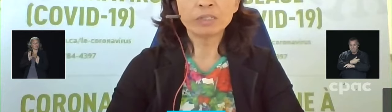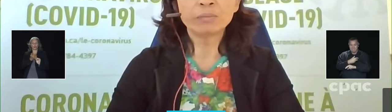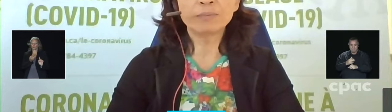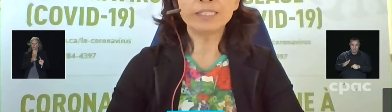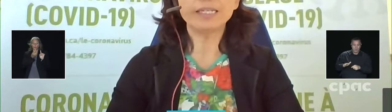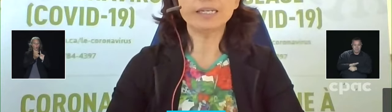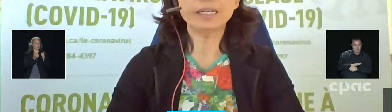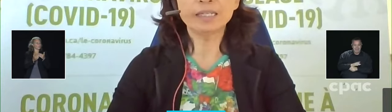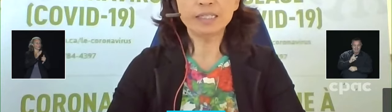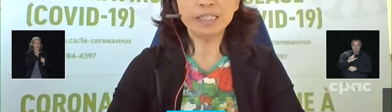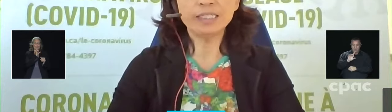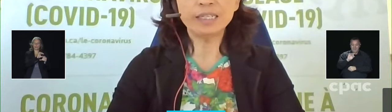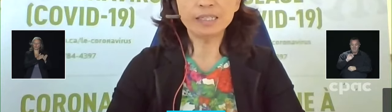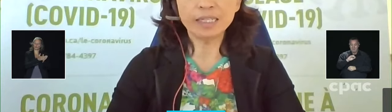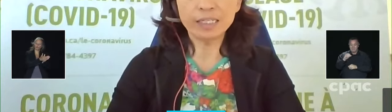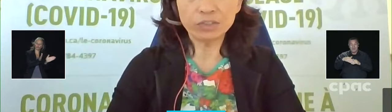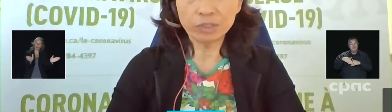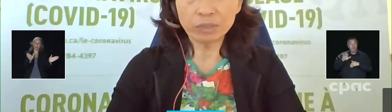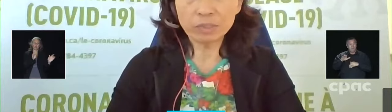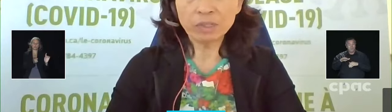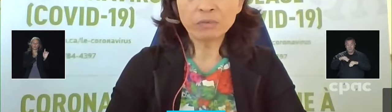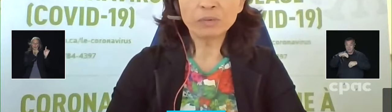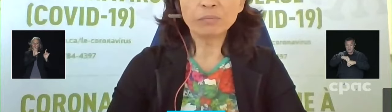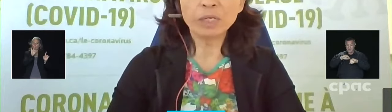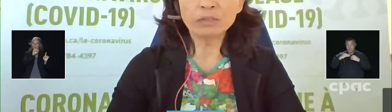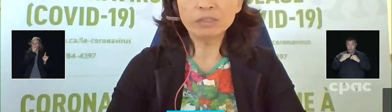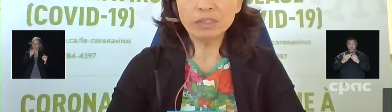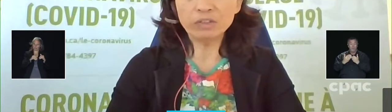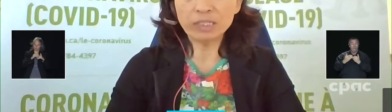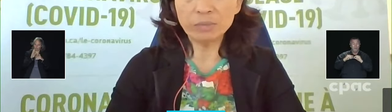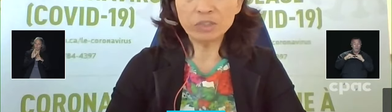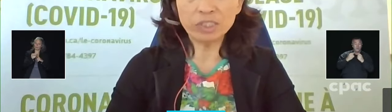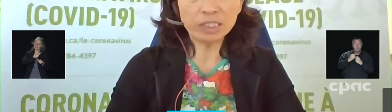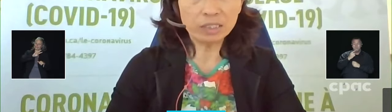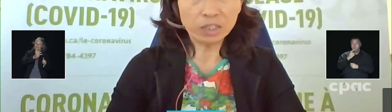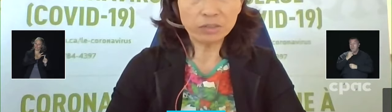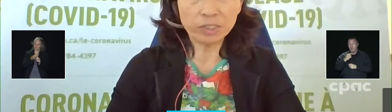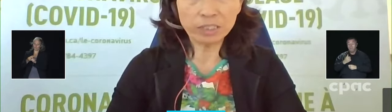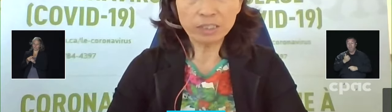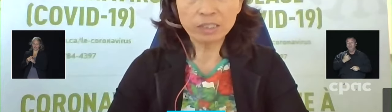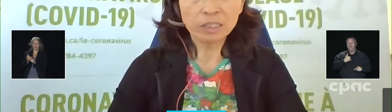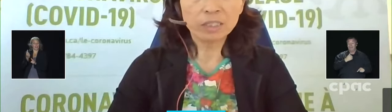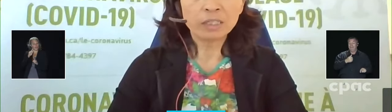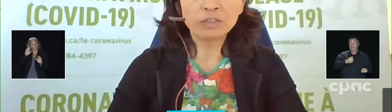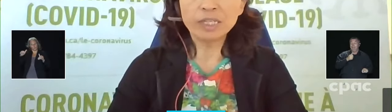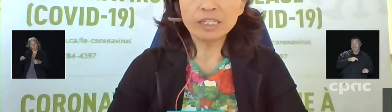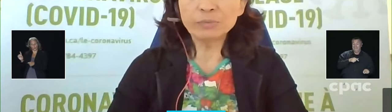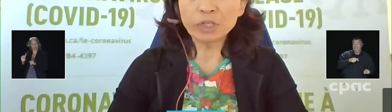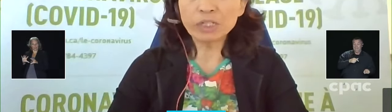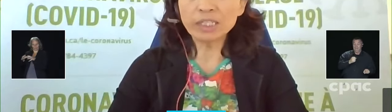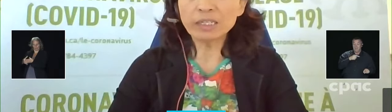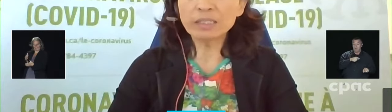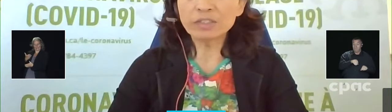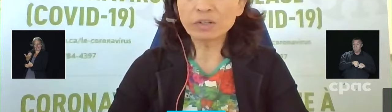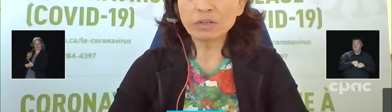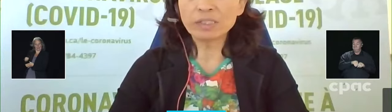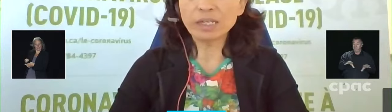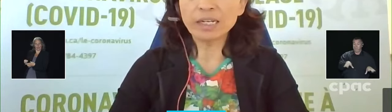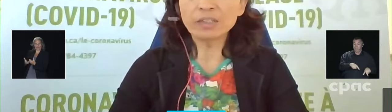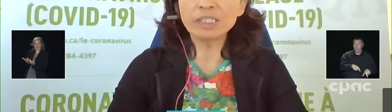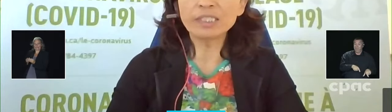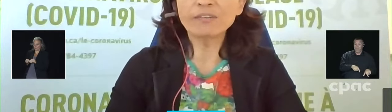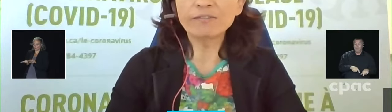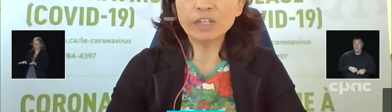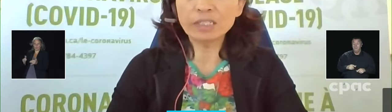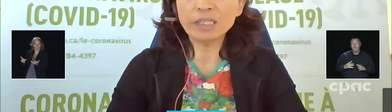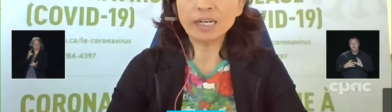groups, but particularly in younger age groups where most of the transmission is occurring. Today's modeling underscores